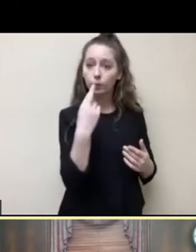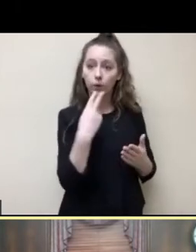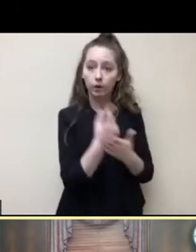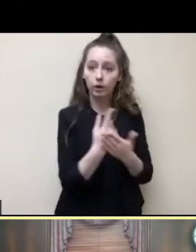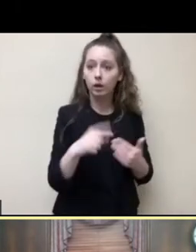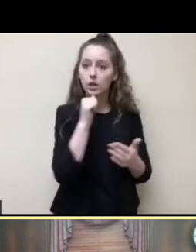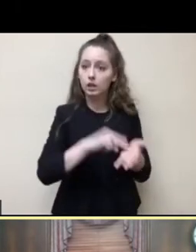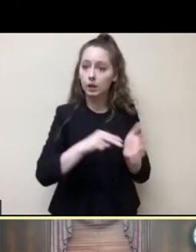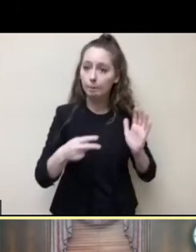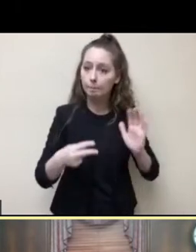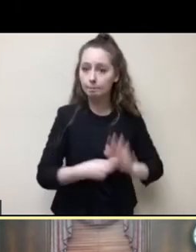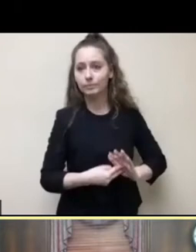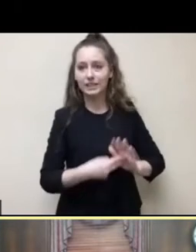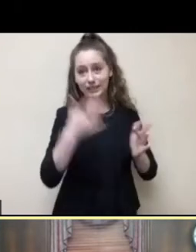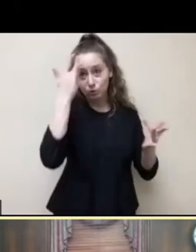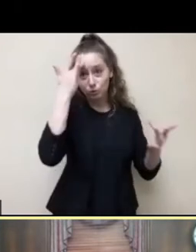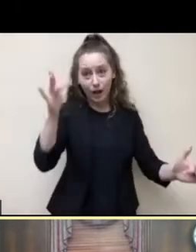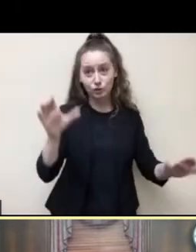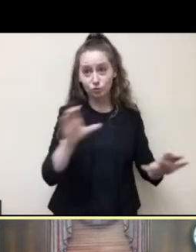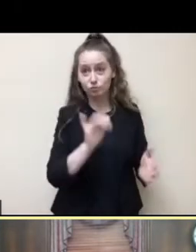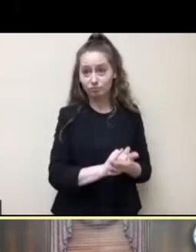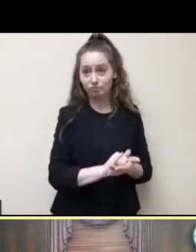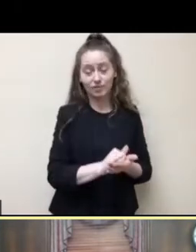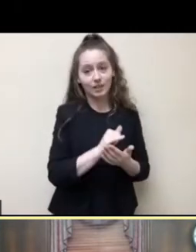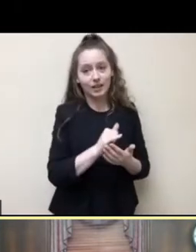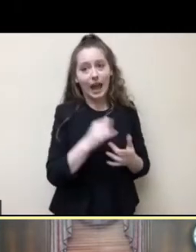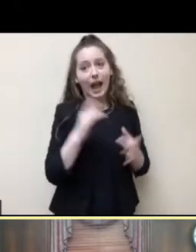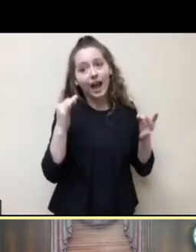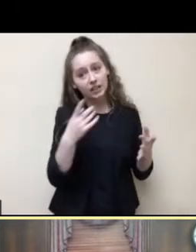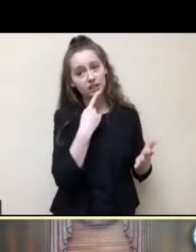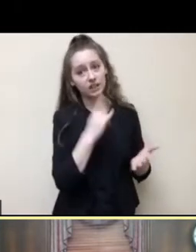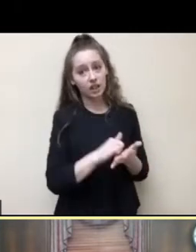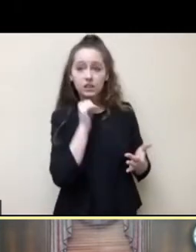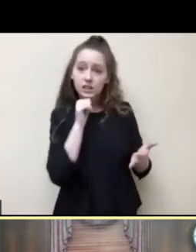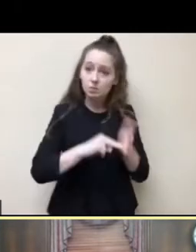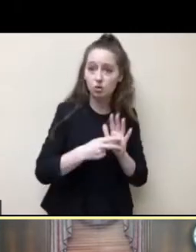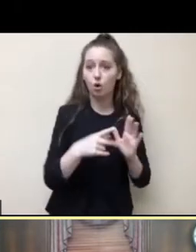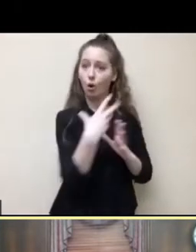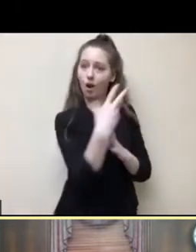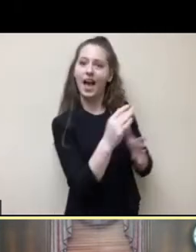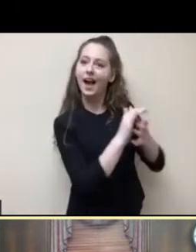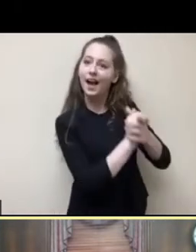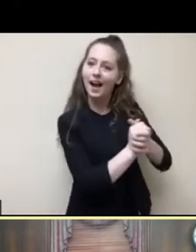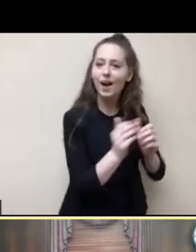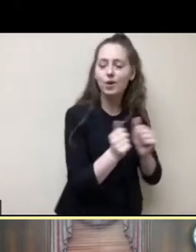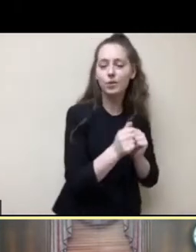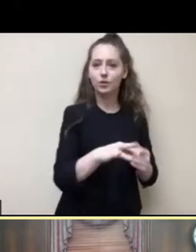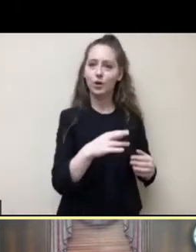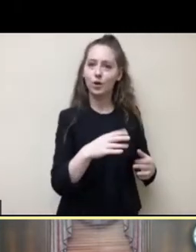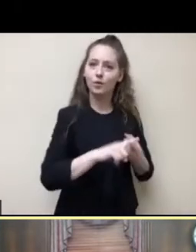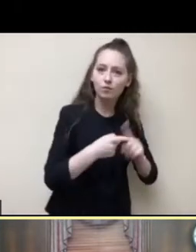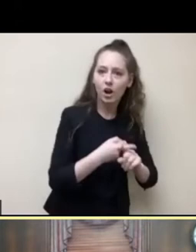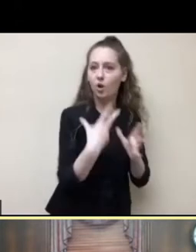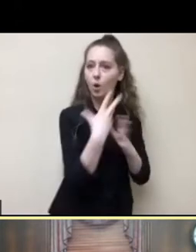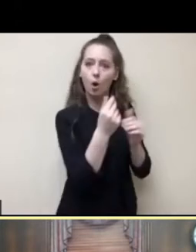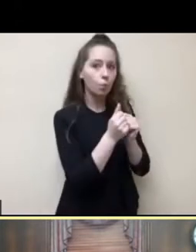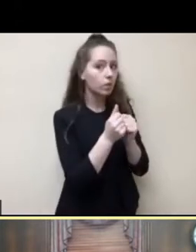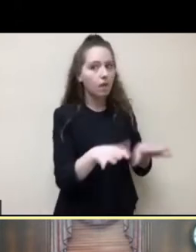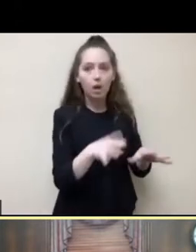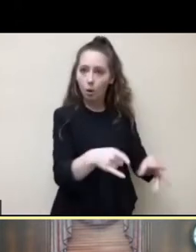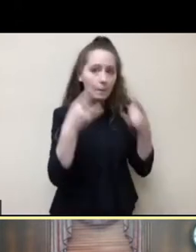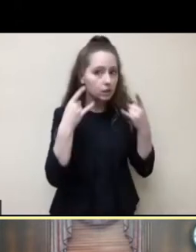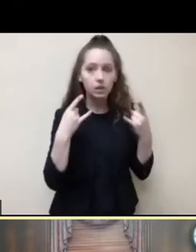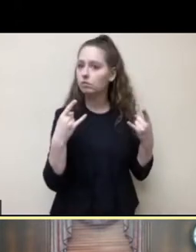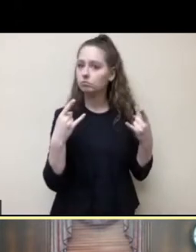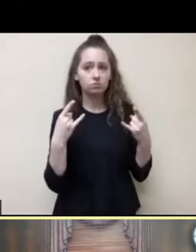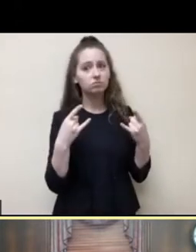it's wise to do so. I hate to say that. It doesn't mean that you could go out there and shake hands with your buddy or go out there without your mask on. There's people out there that are